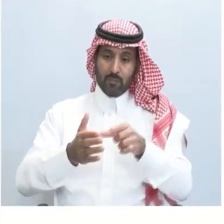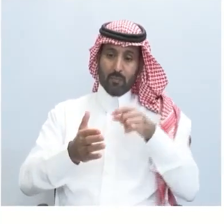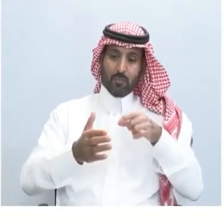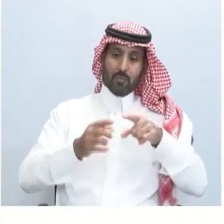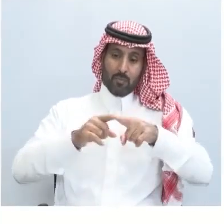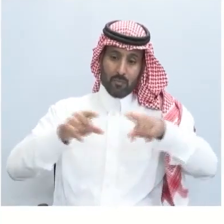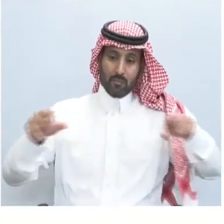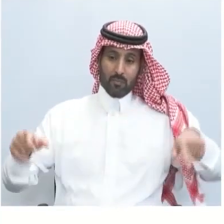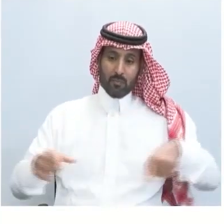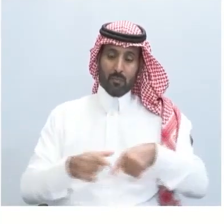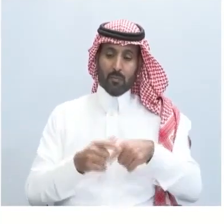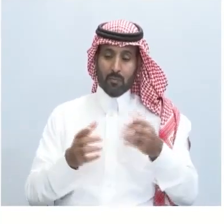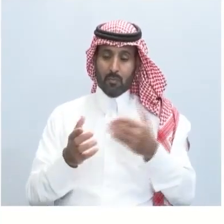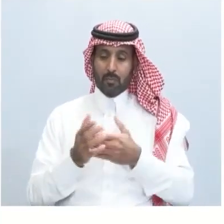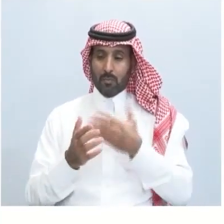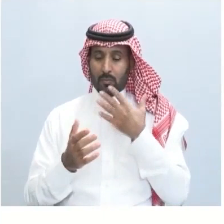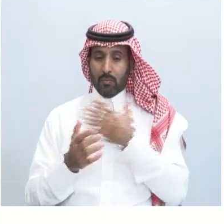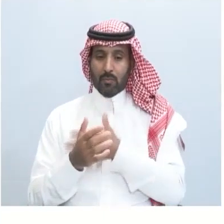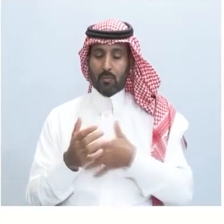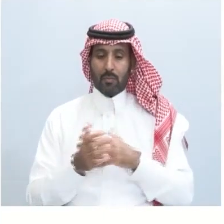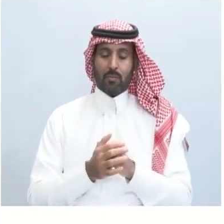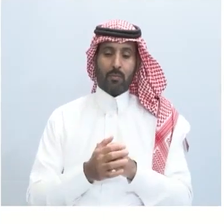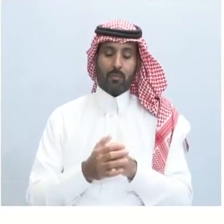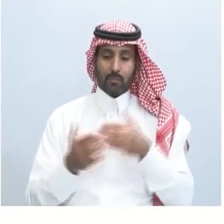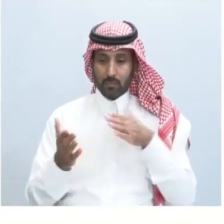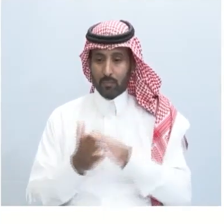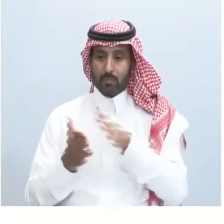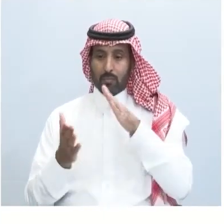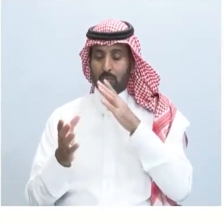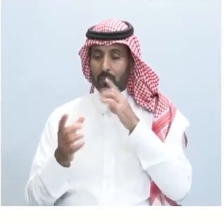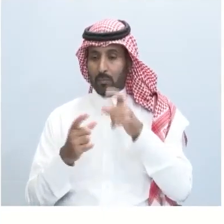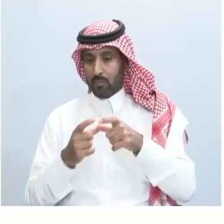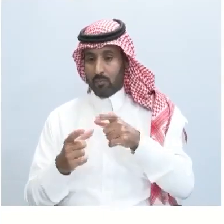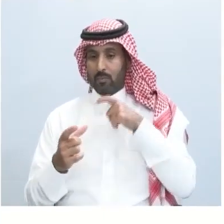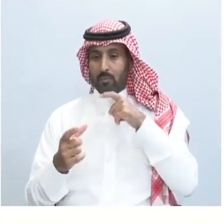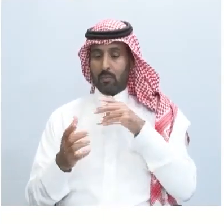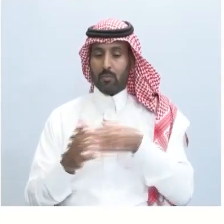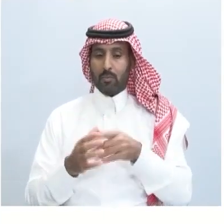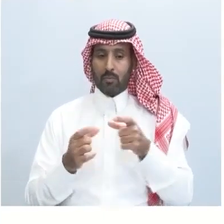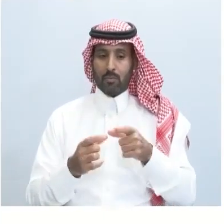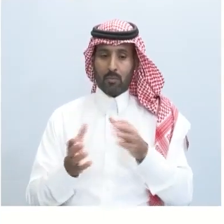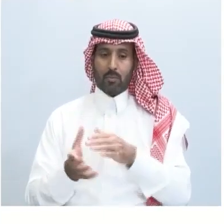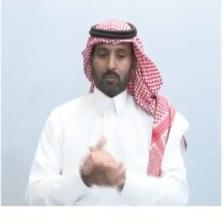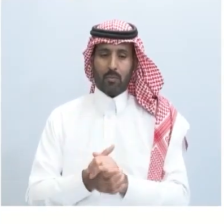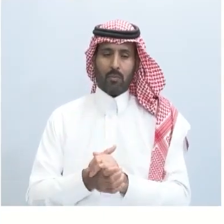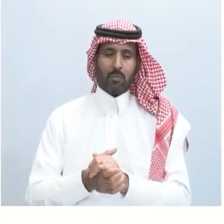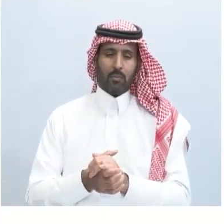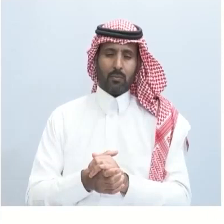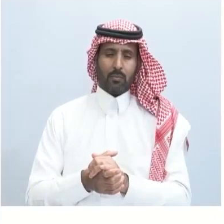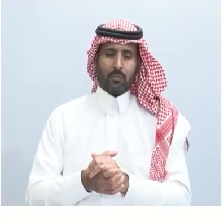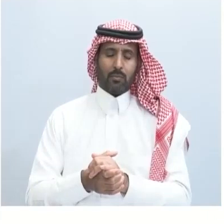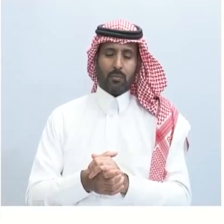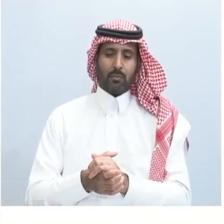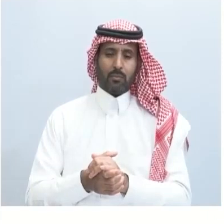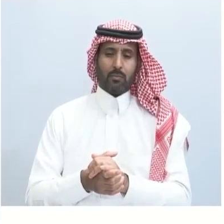and are used to body check opponents, push them against the boards in order to stop their progress. So this